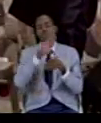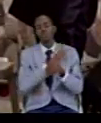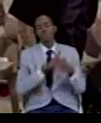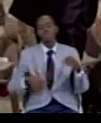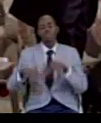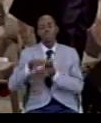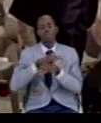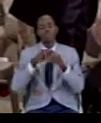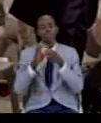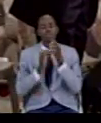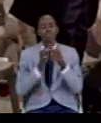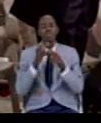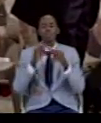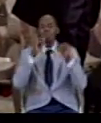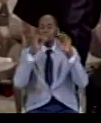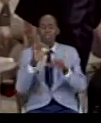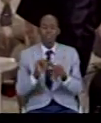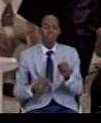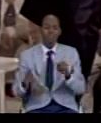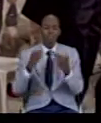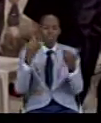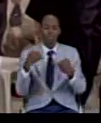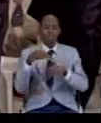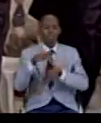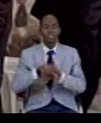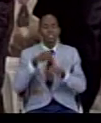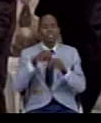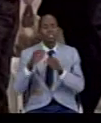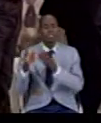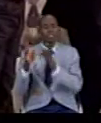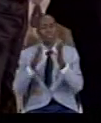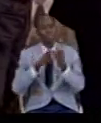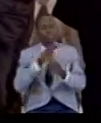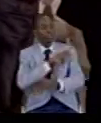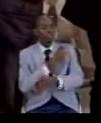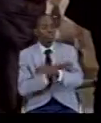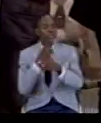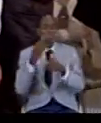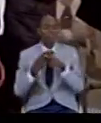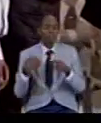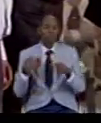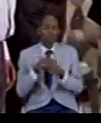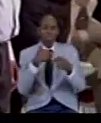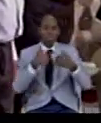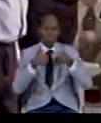everyone tonight. In Jesus' mighty name we pray.